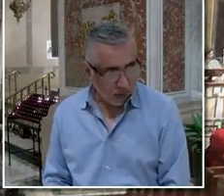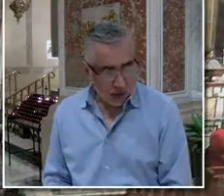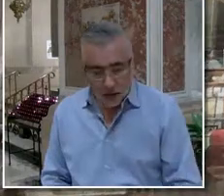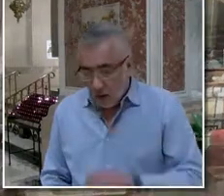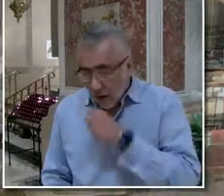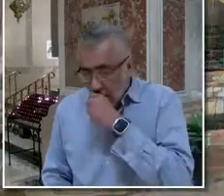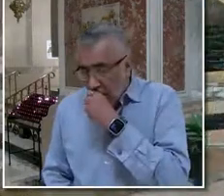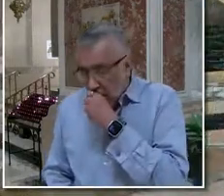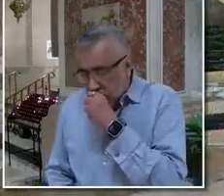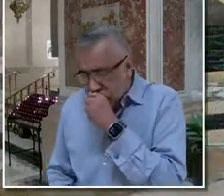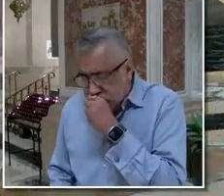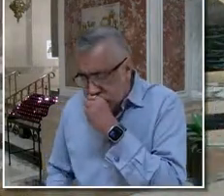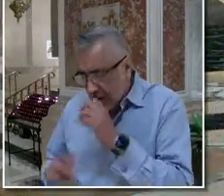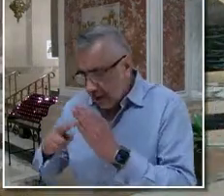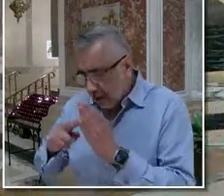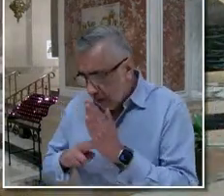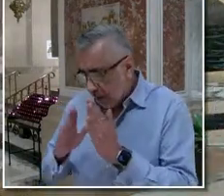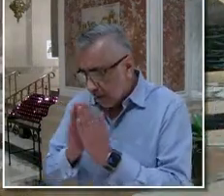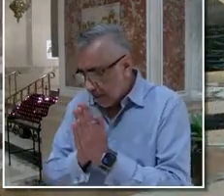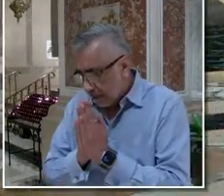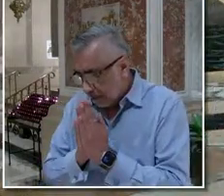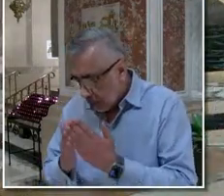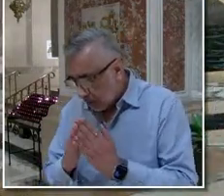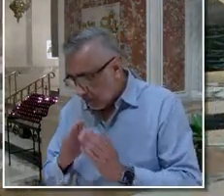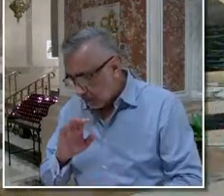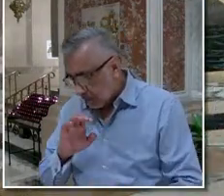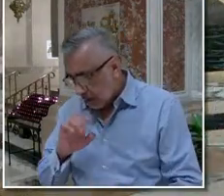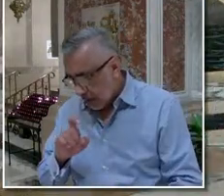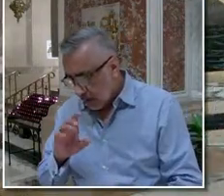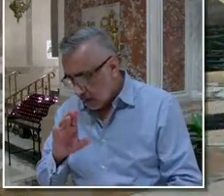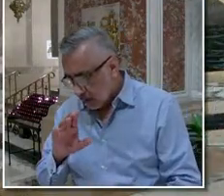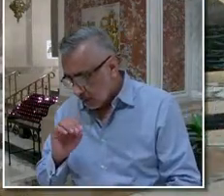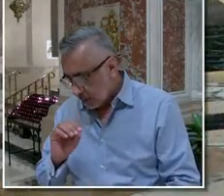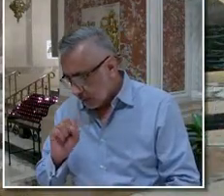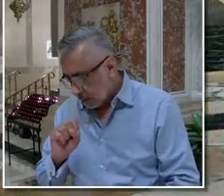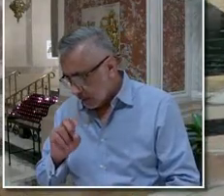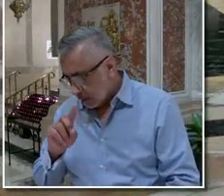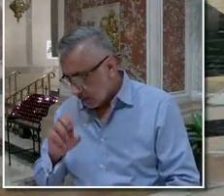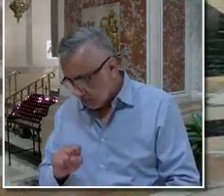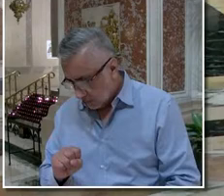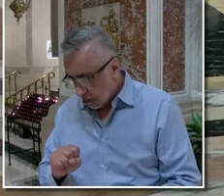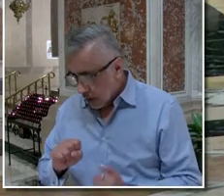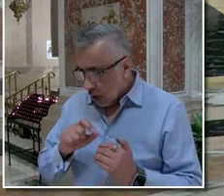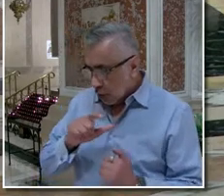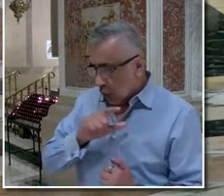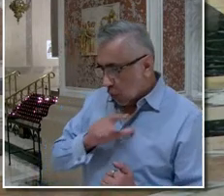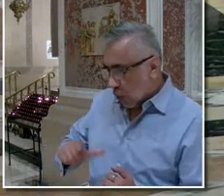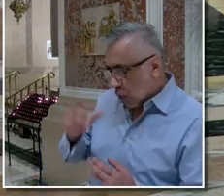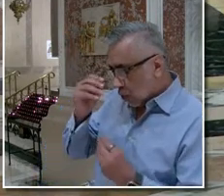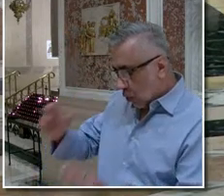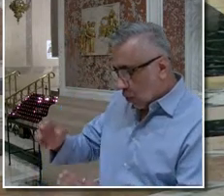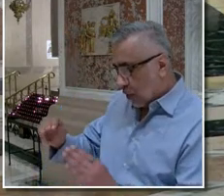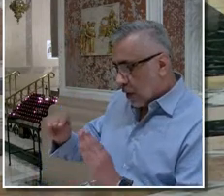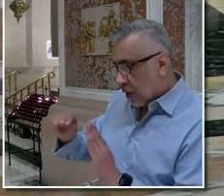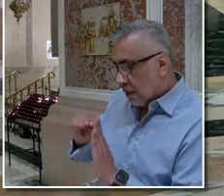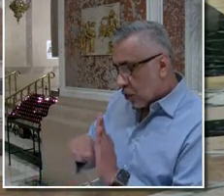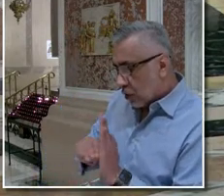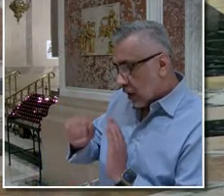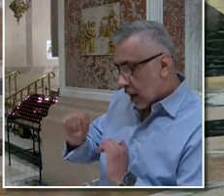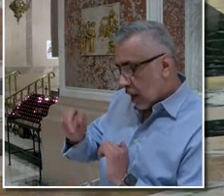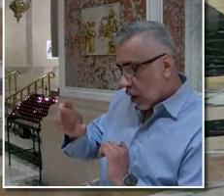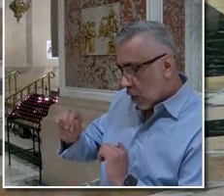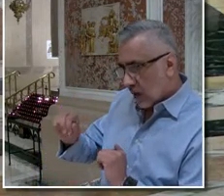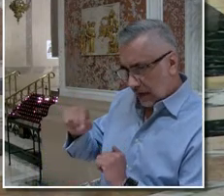A reading from the book of Exodus. The Lord said to Moses and Aaron in the land